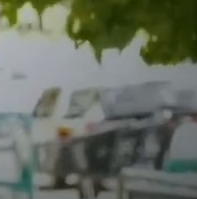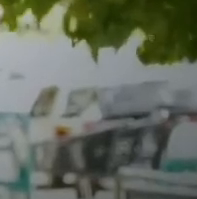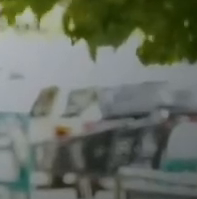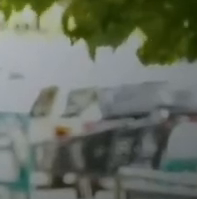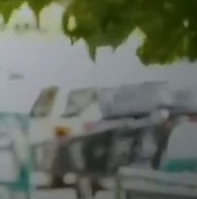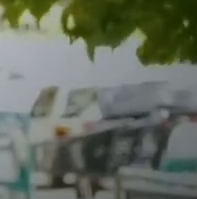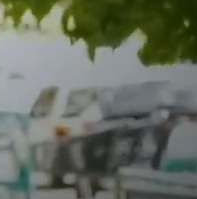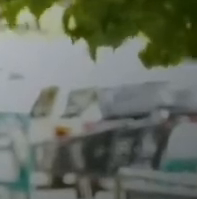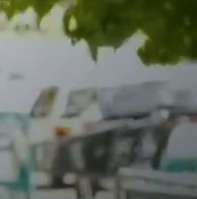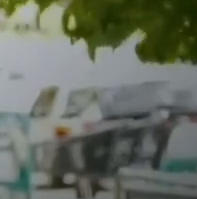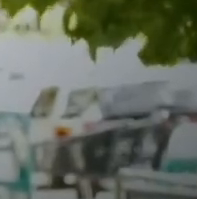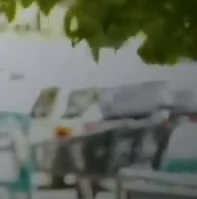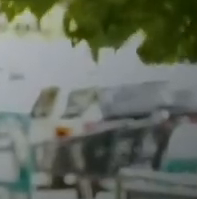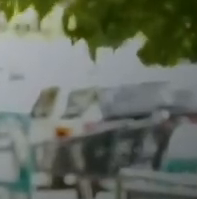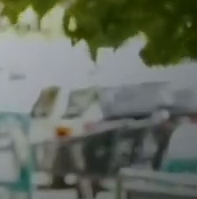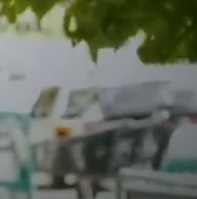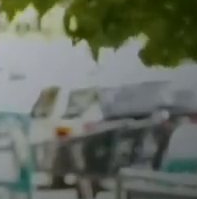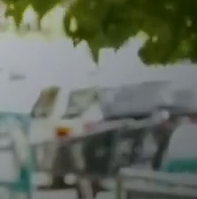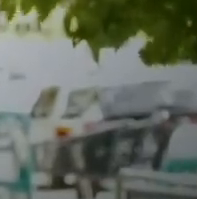bana ha fela o ka le ka go